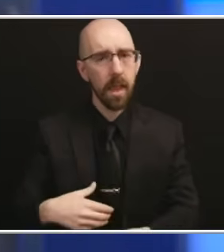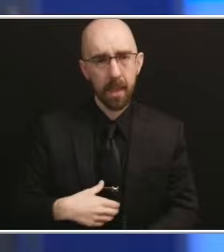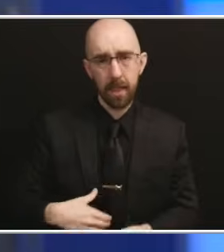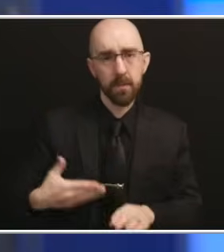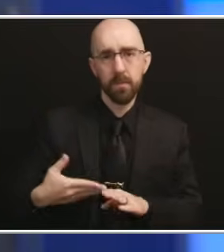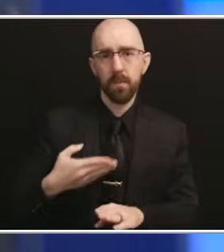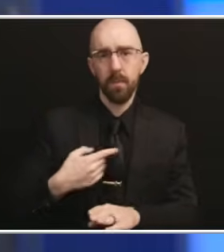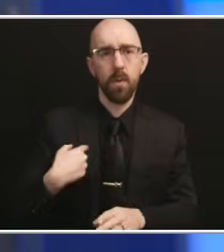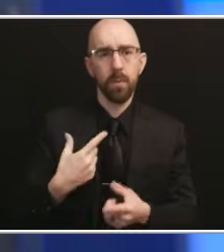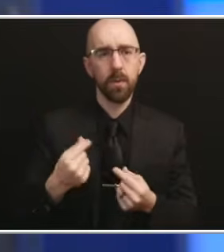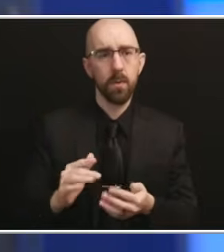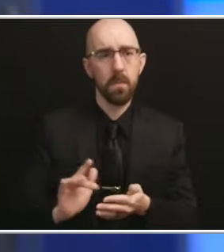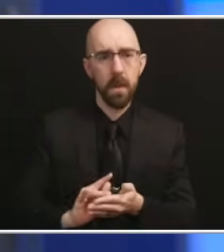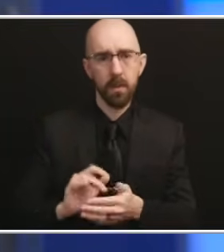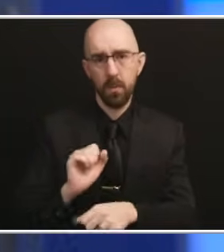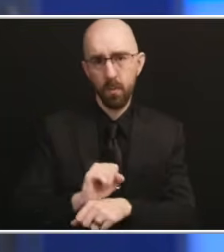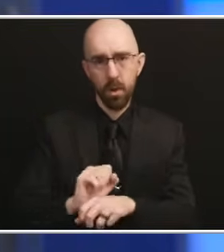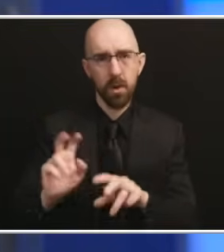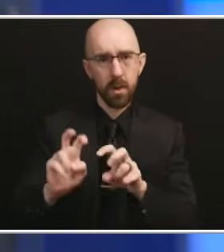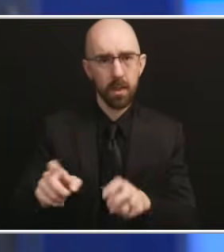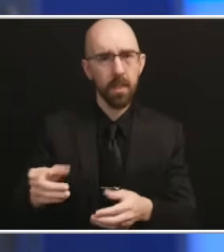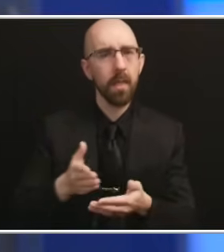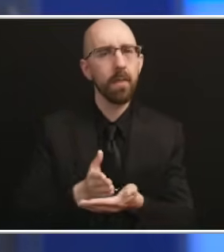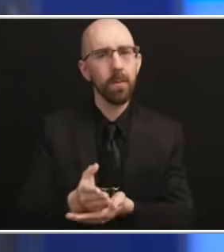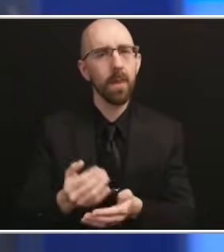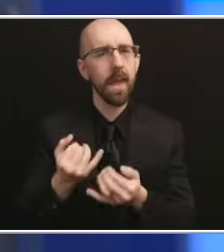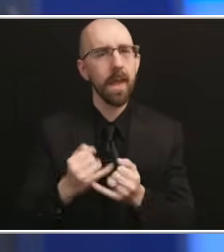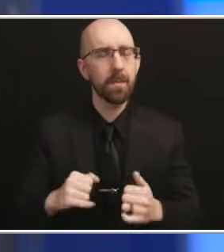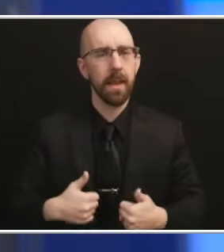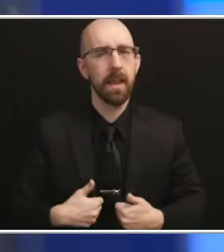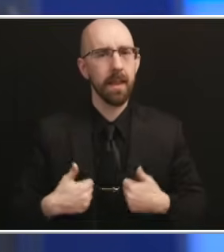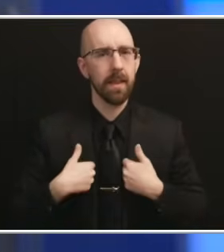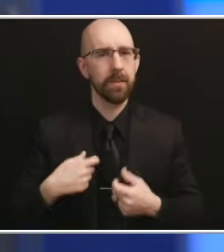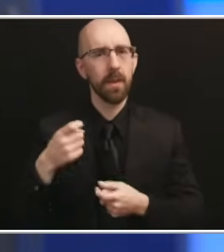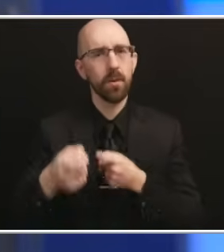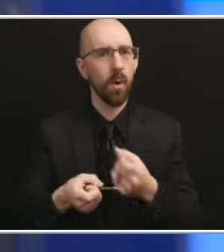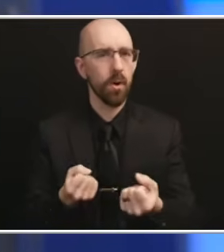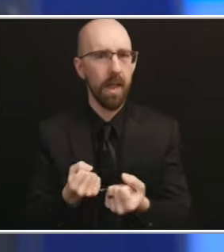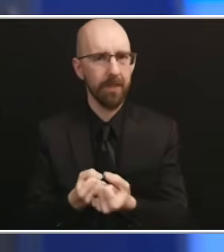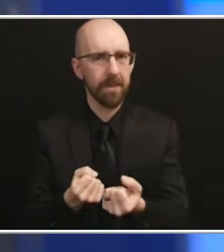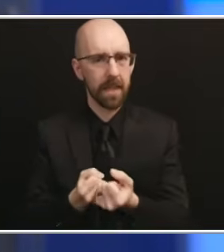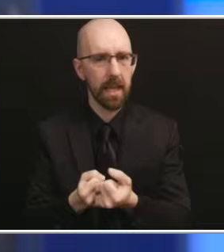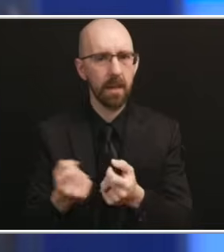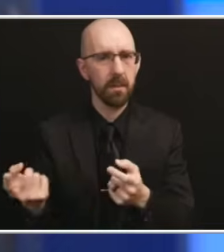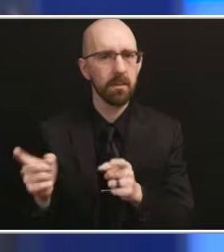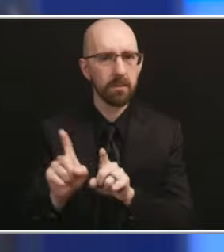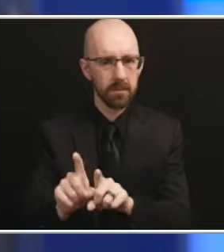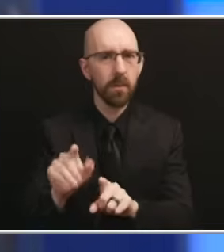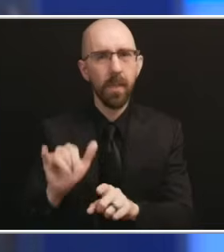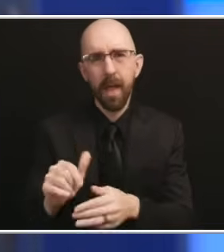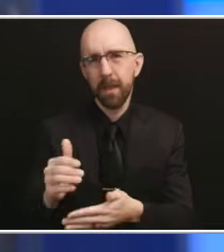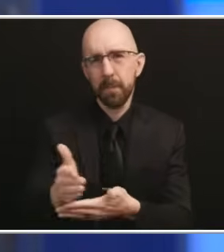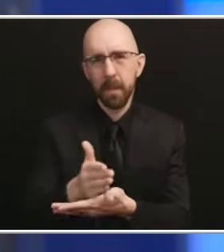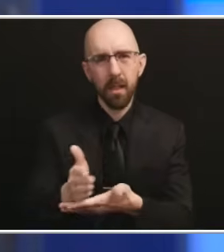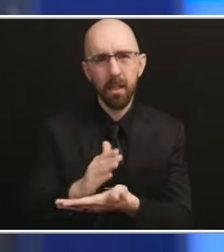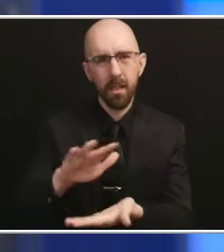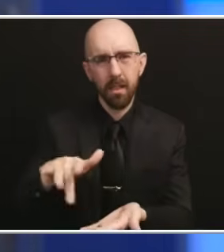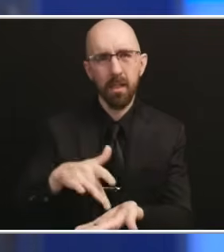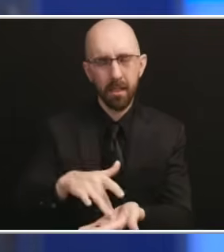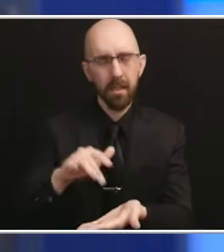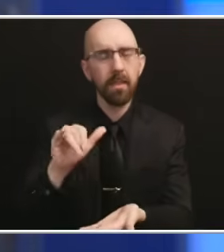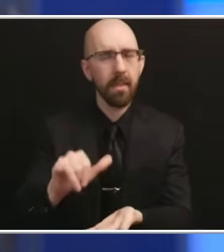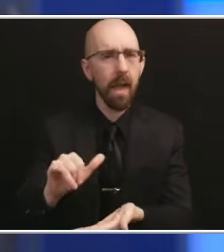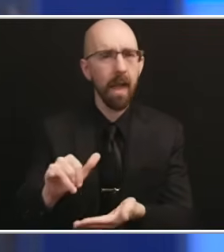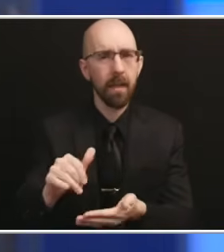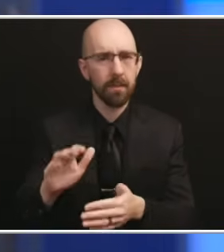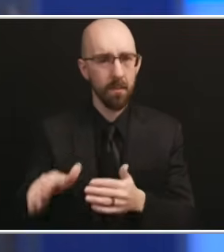medical workup, they go through an independent living donor advocate. And so that's a go-between in the middle that kind of takes the entire story